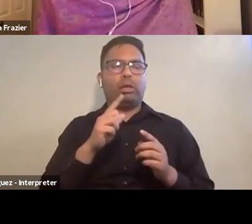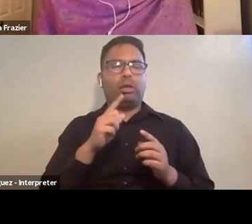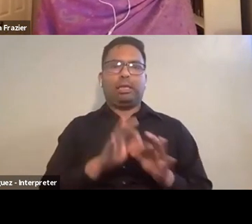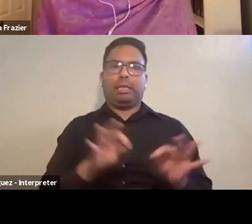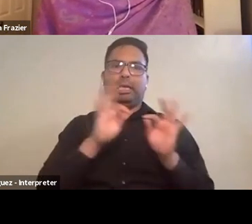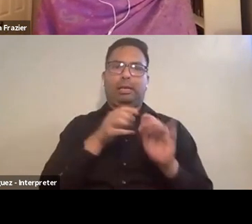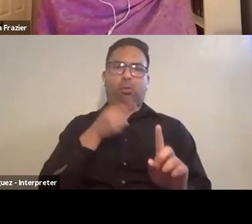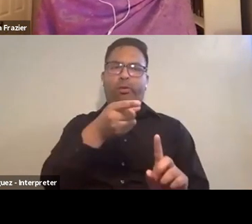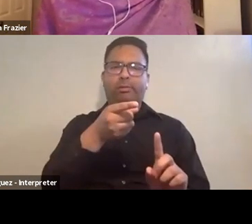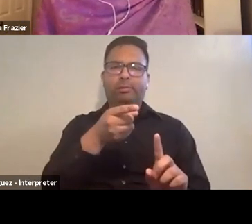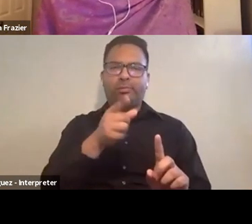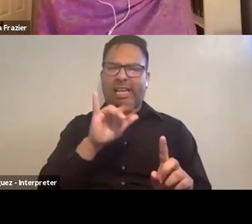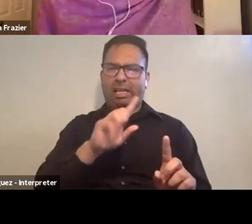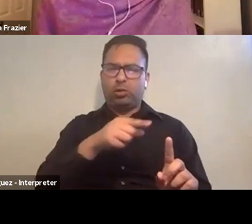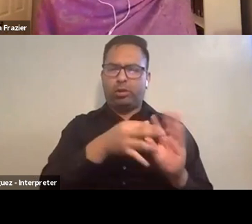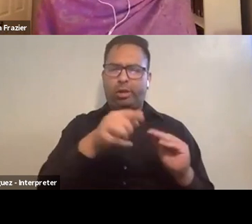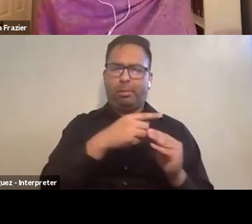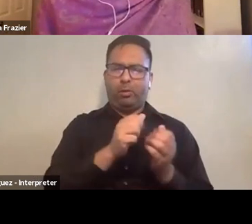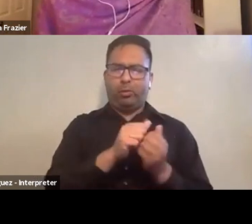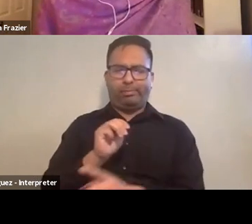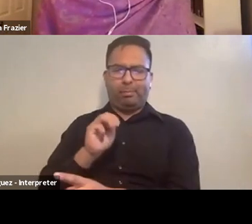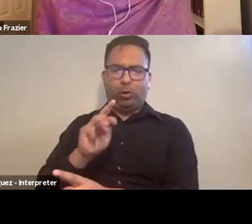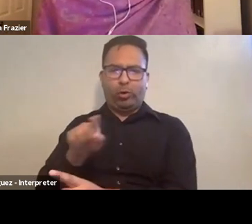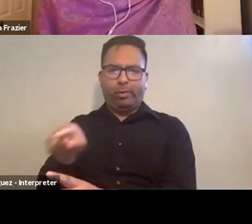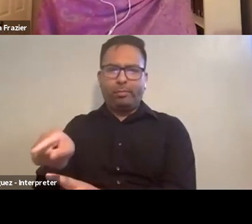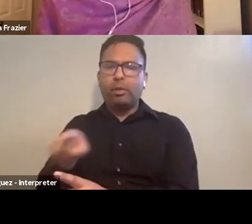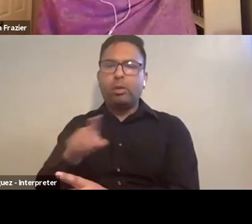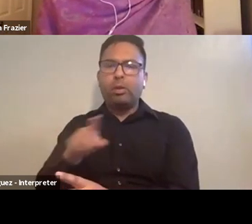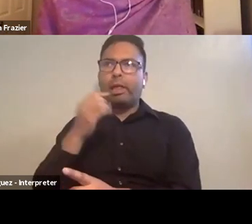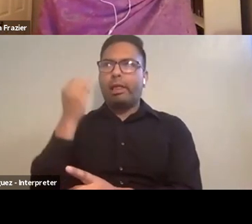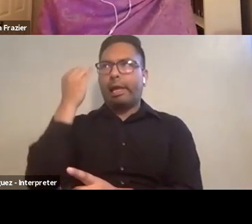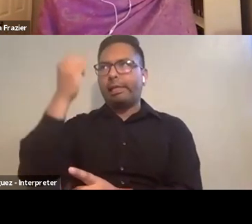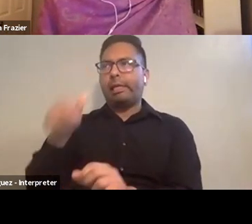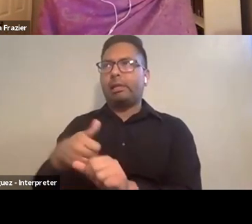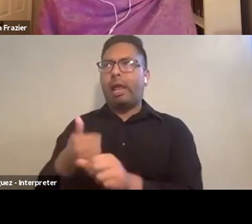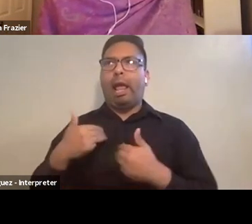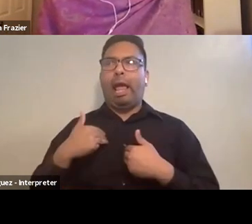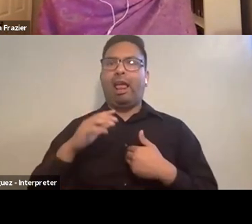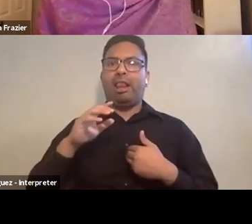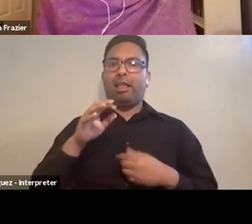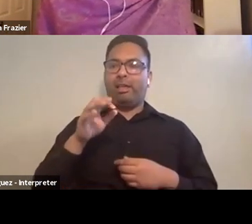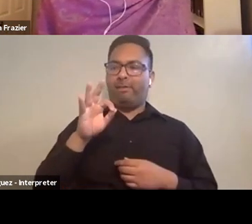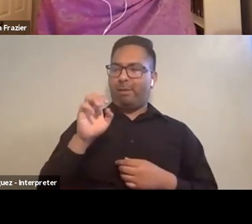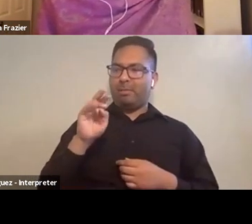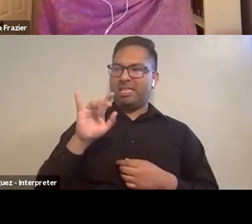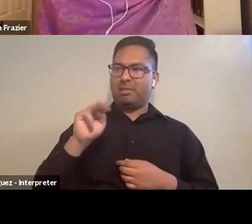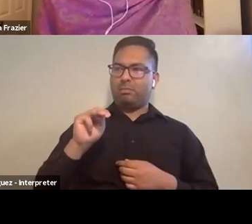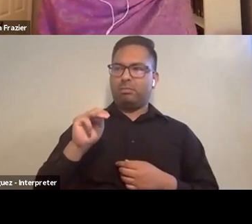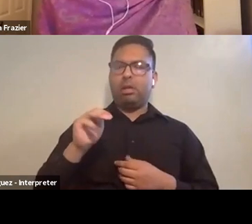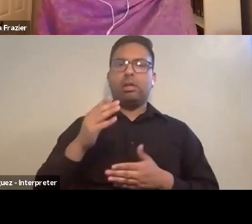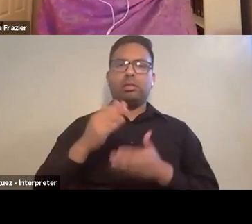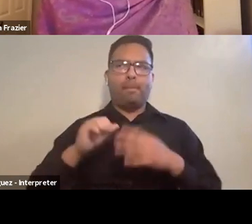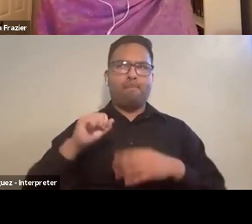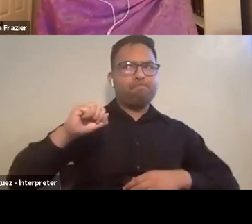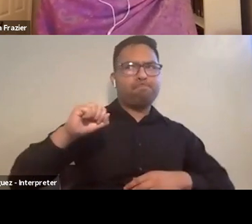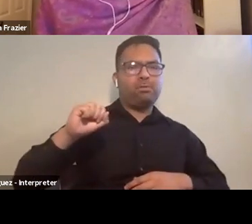interview with Margaret, which is the idea to which there was resistance to feminism in definitely in Cuba and in